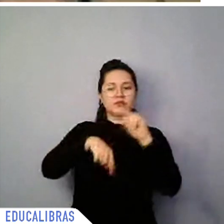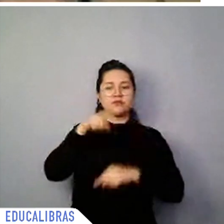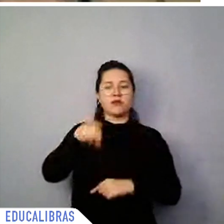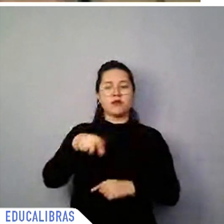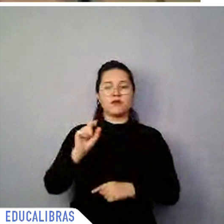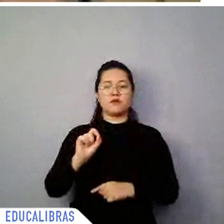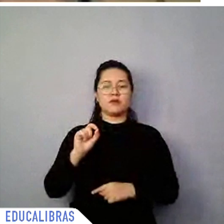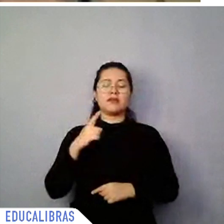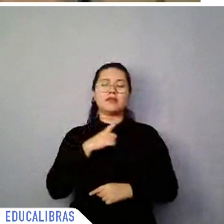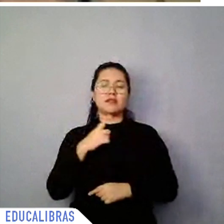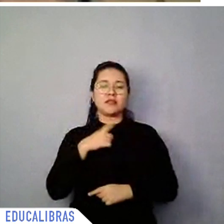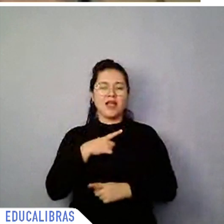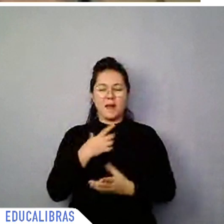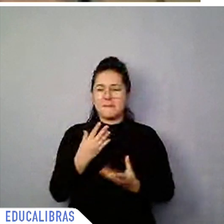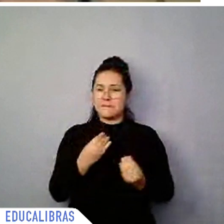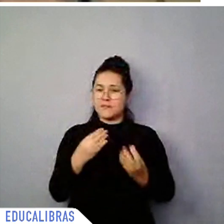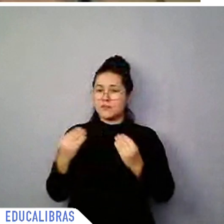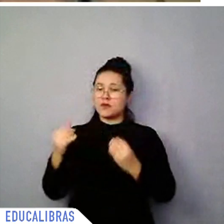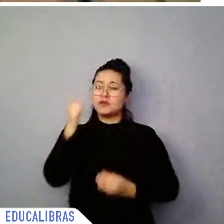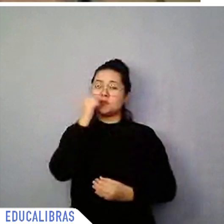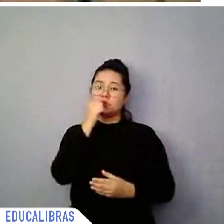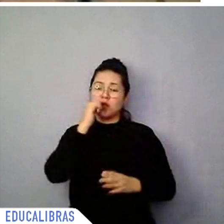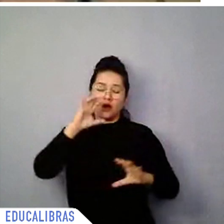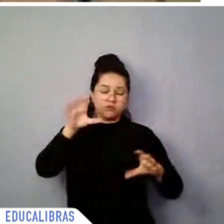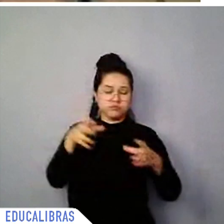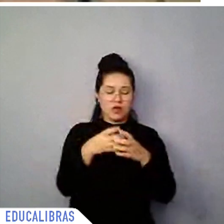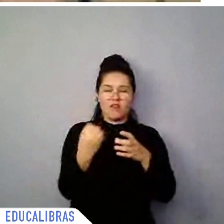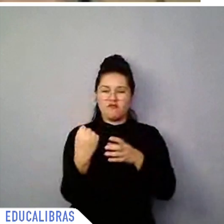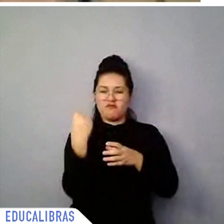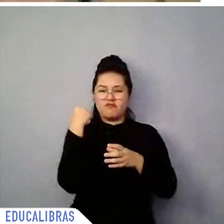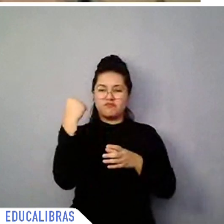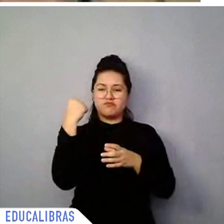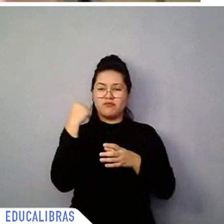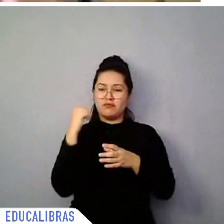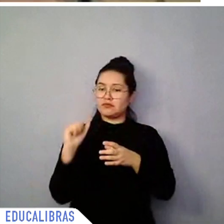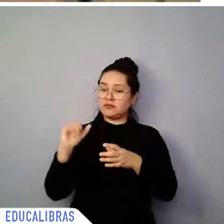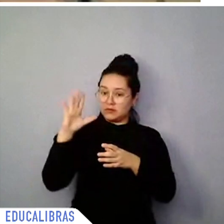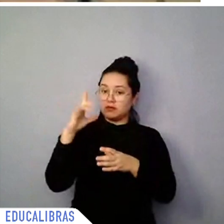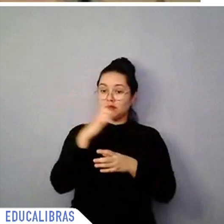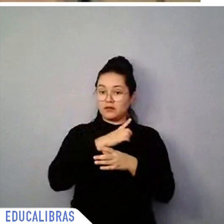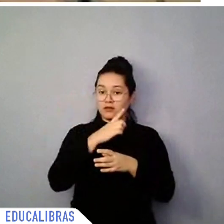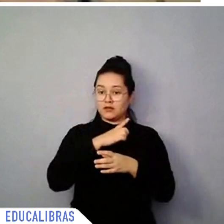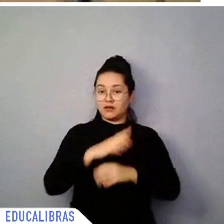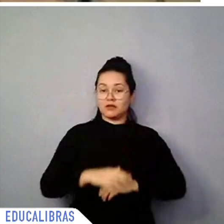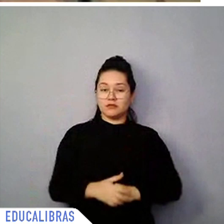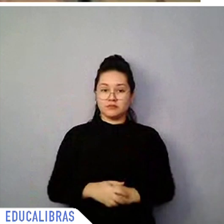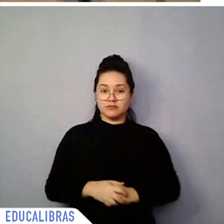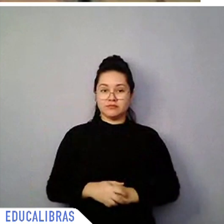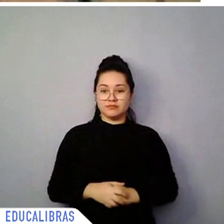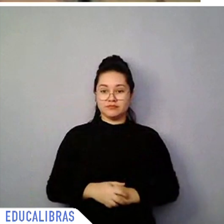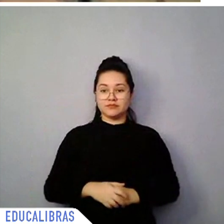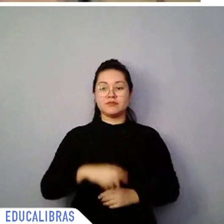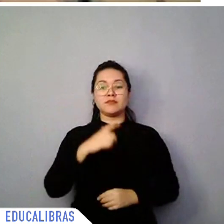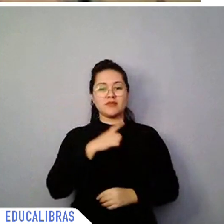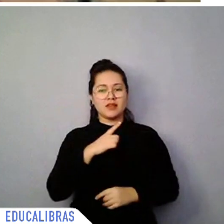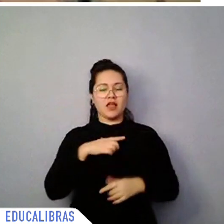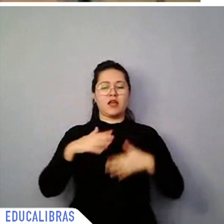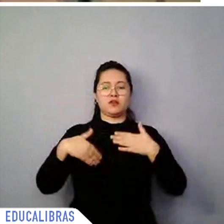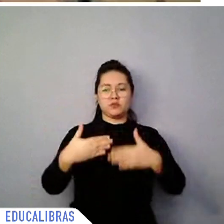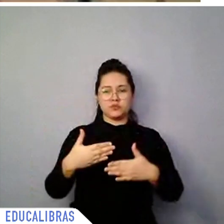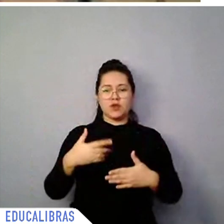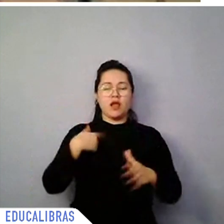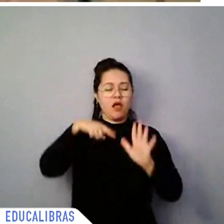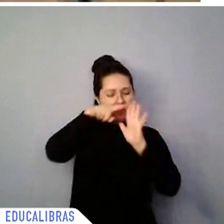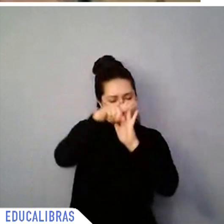an institute. We're working very hard. We have many actions. United for